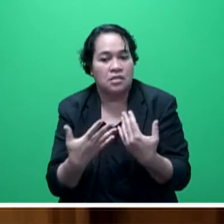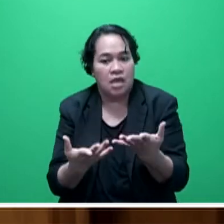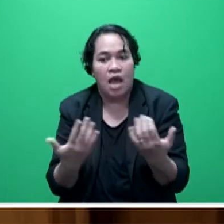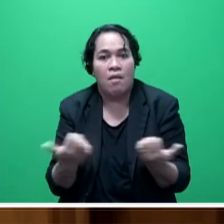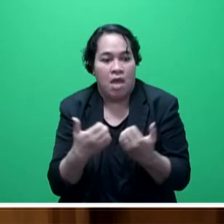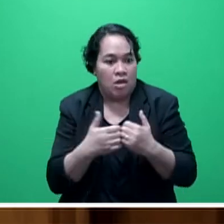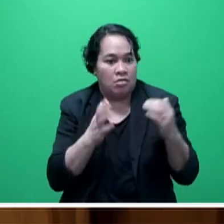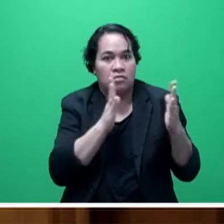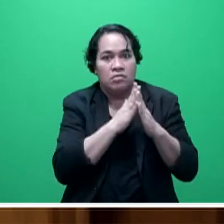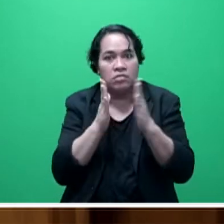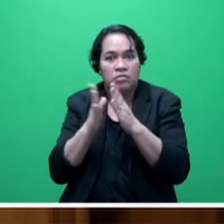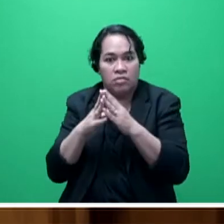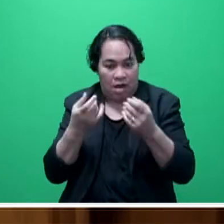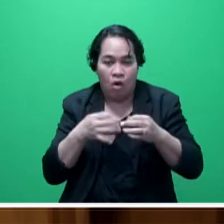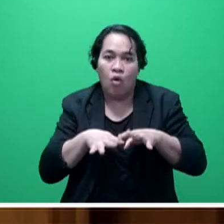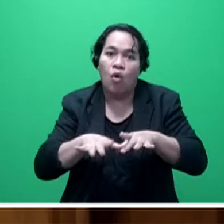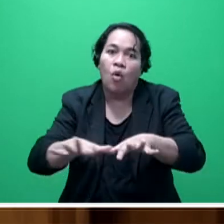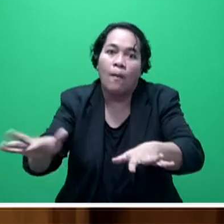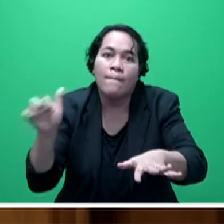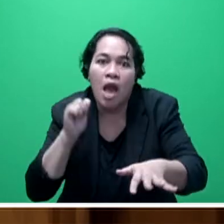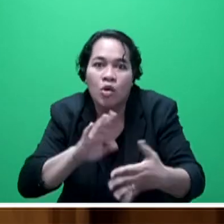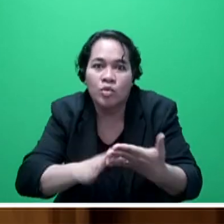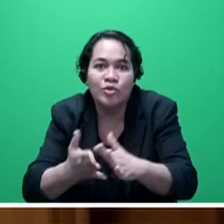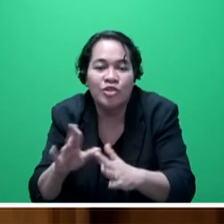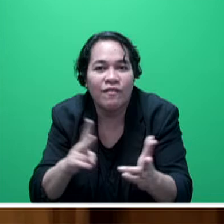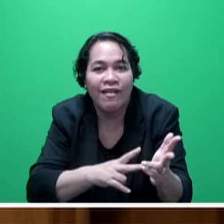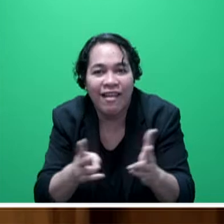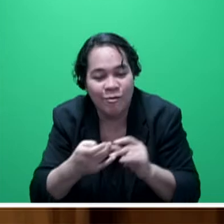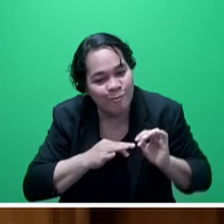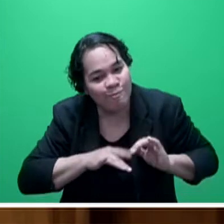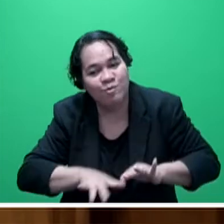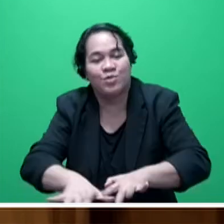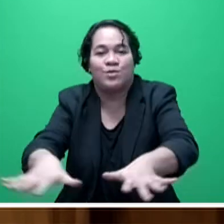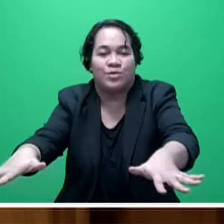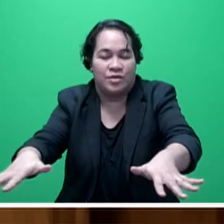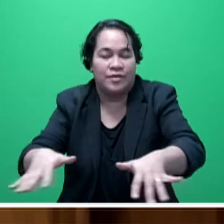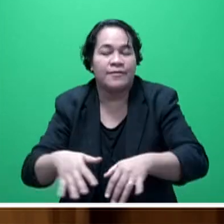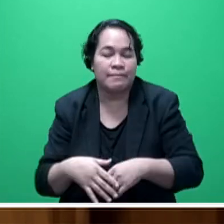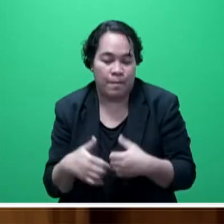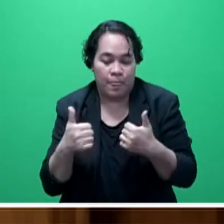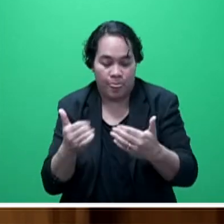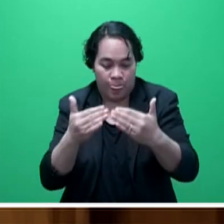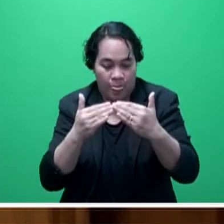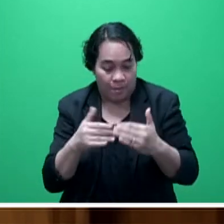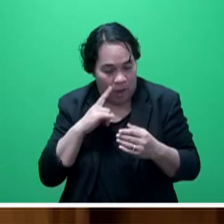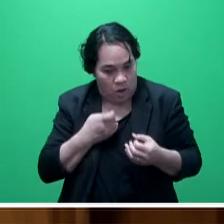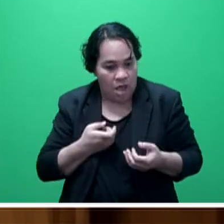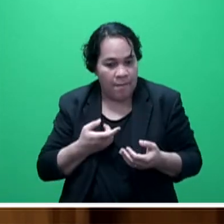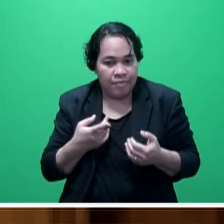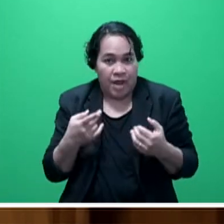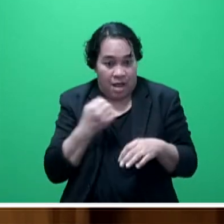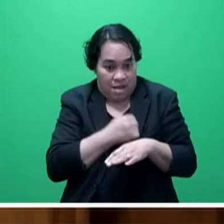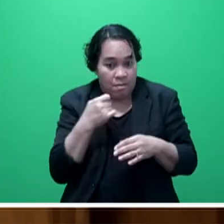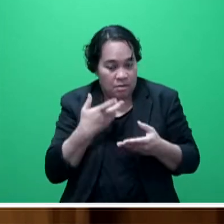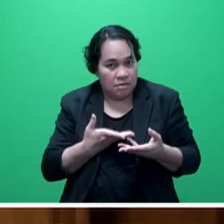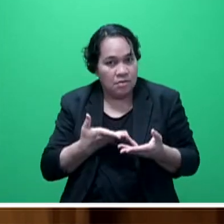to rural drift. Honorable Speaker, the Ministry provided fishing communities with ice